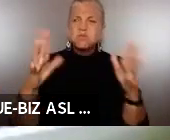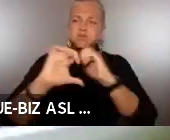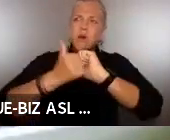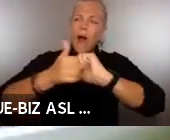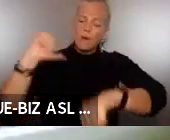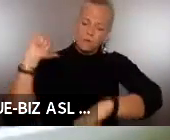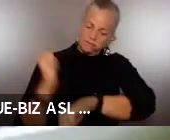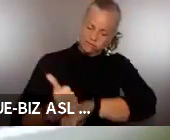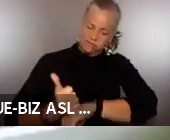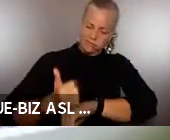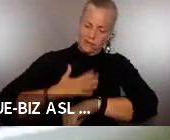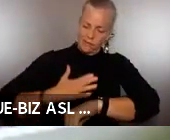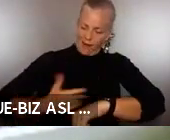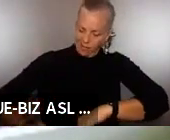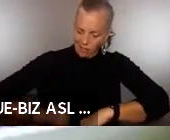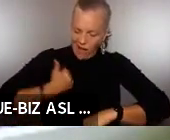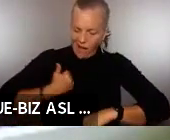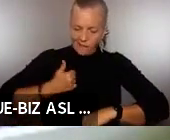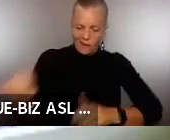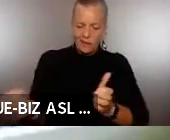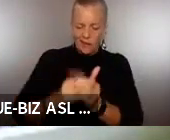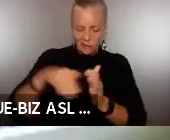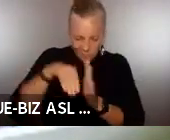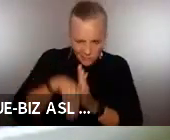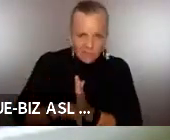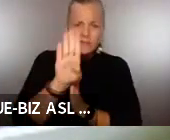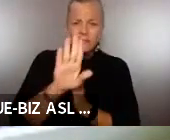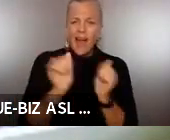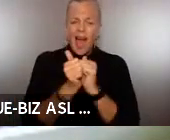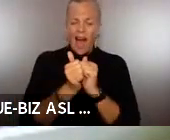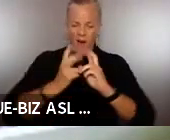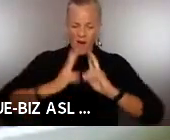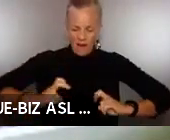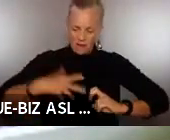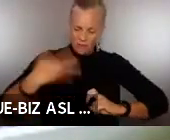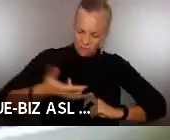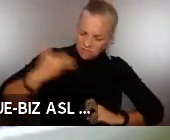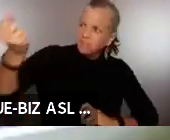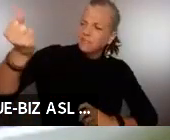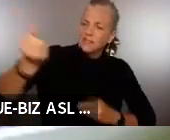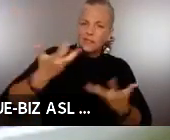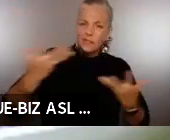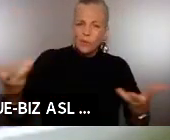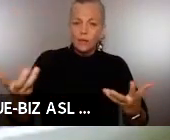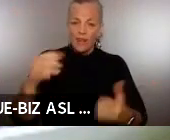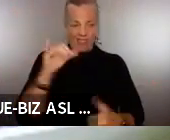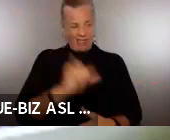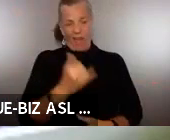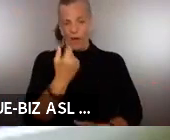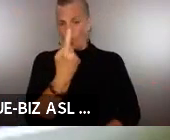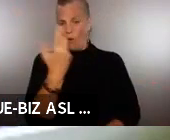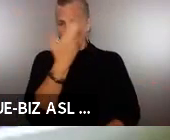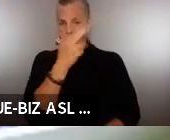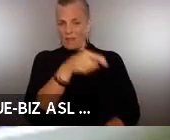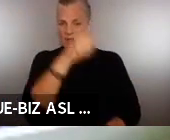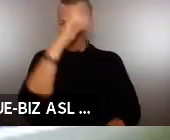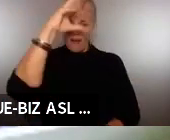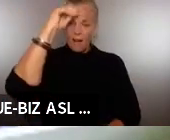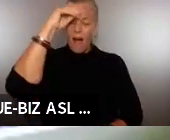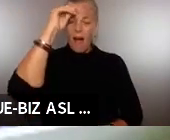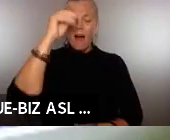for myself? And I believe that's part of the reason why he took his own life, is because